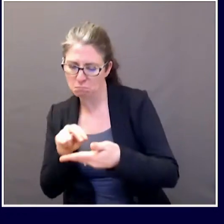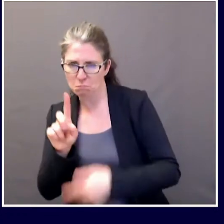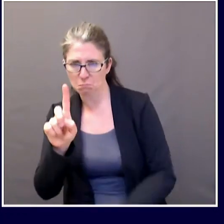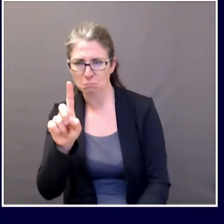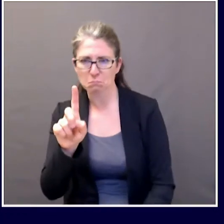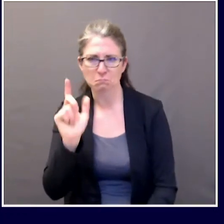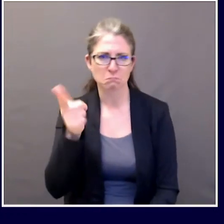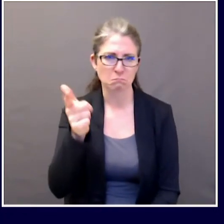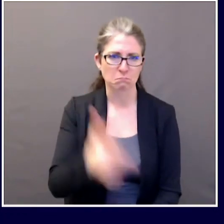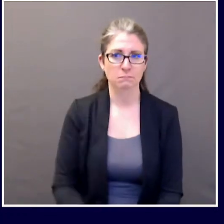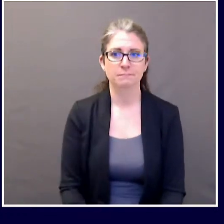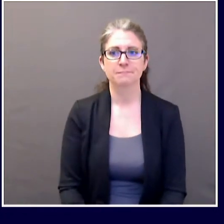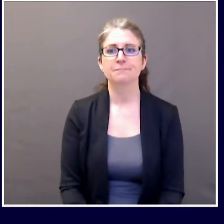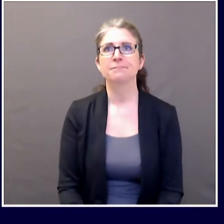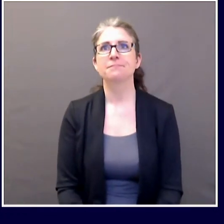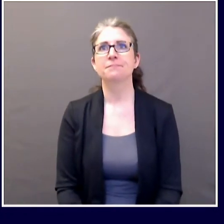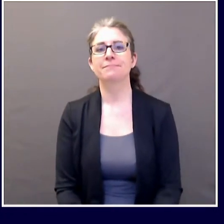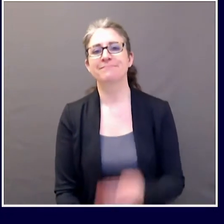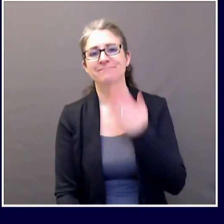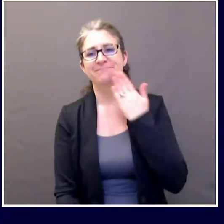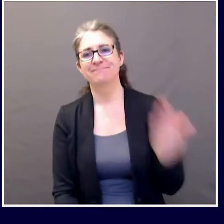Okay, thank you for that in advance.